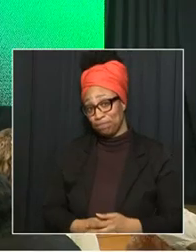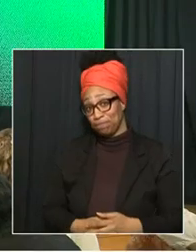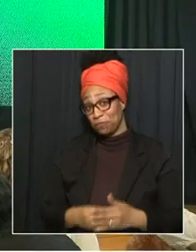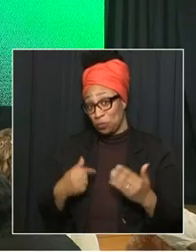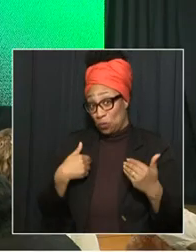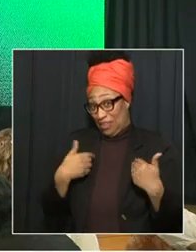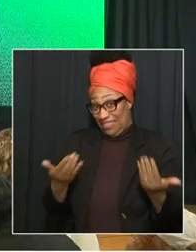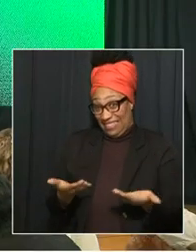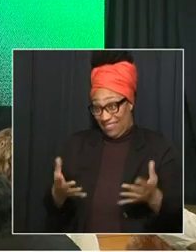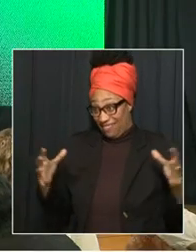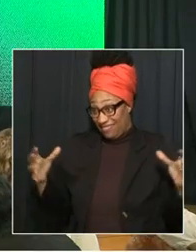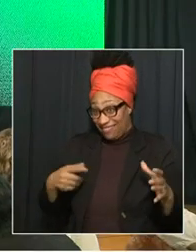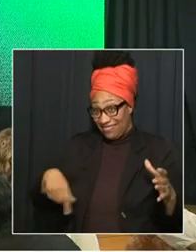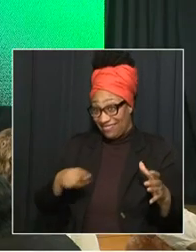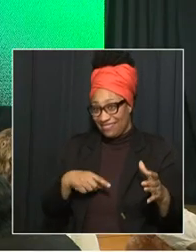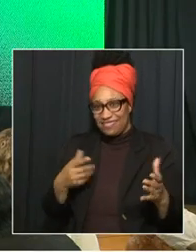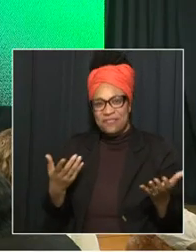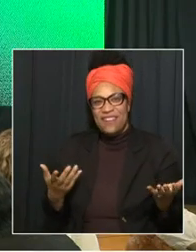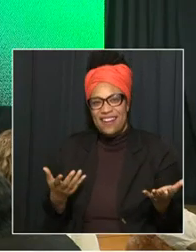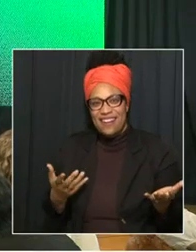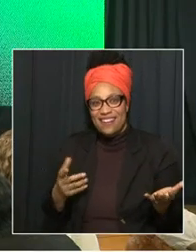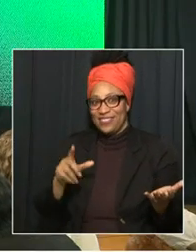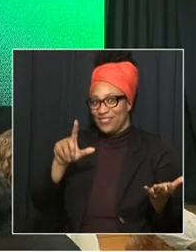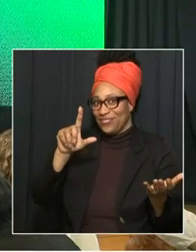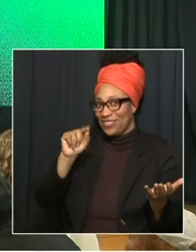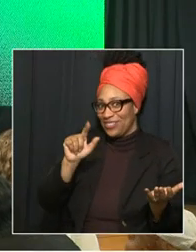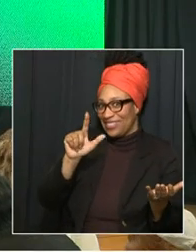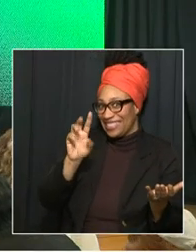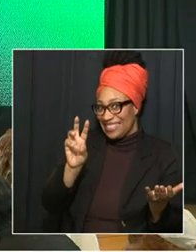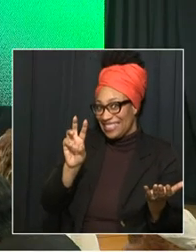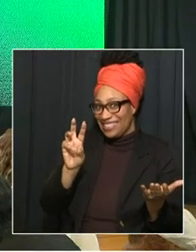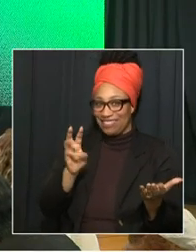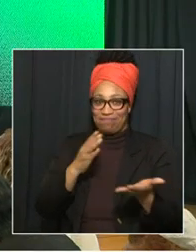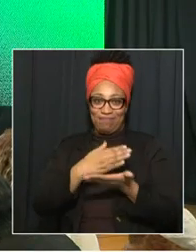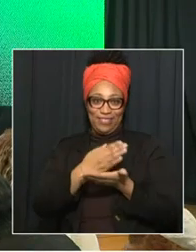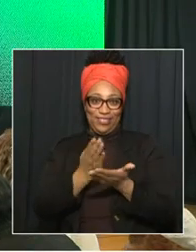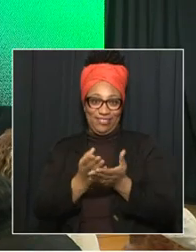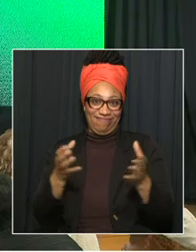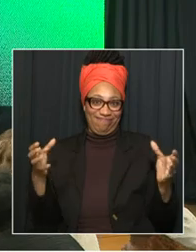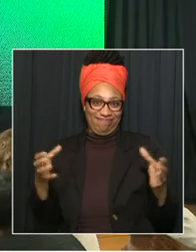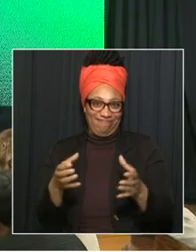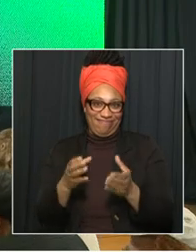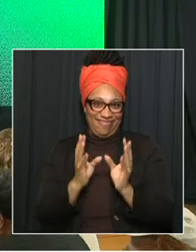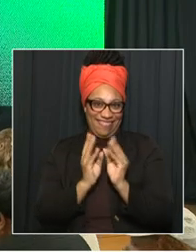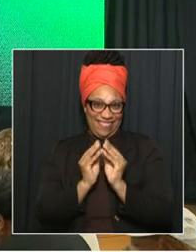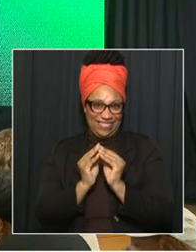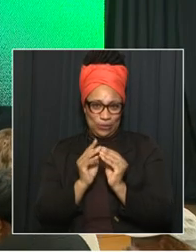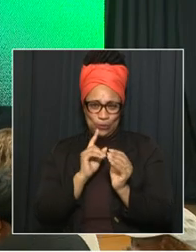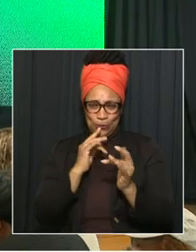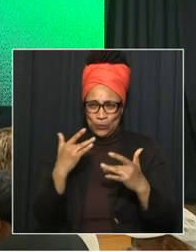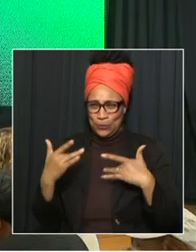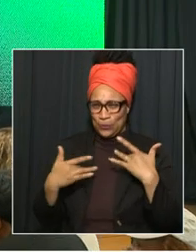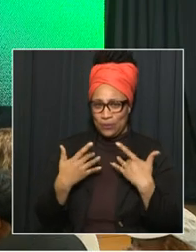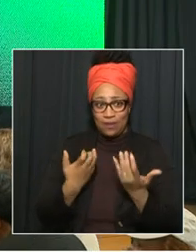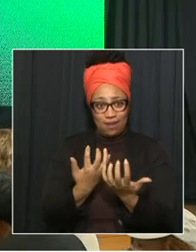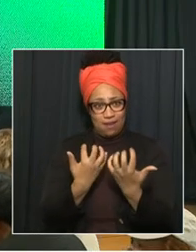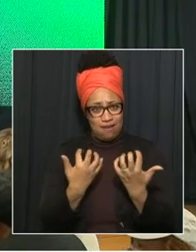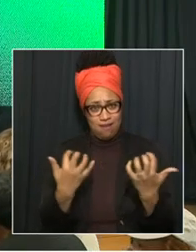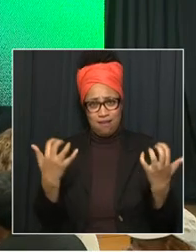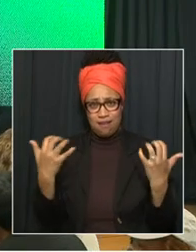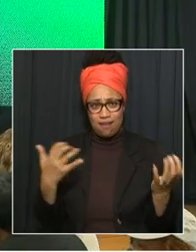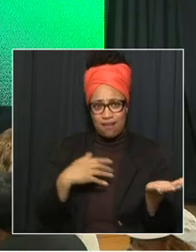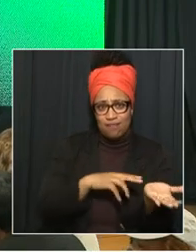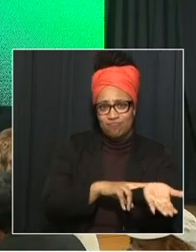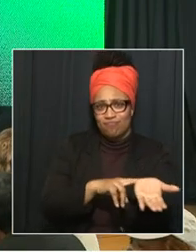of Columbia. Today, we're going to hear directly from you because we want to hear your budget priorities for the FY27 budget. So if you haven't already done so,